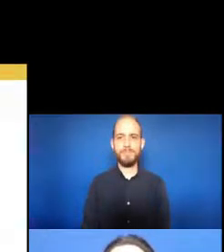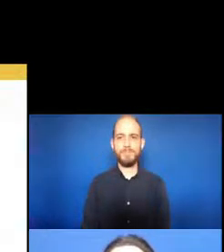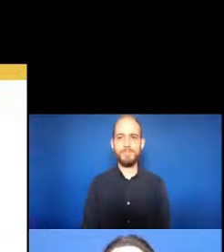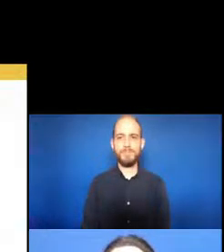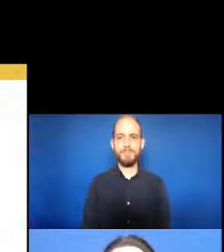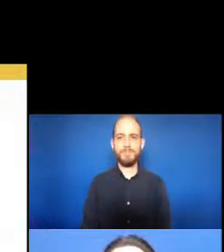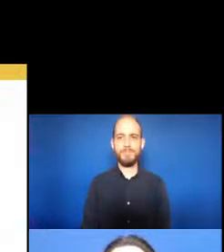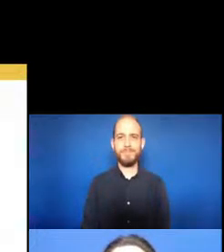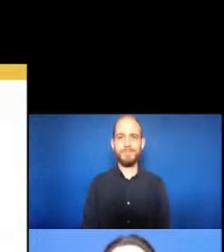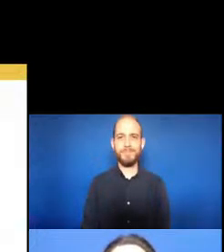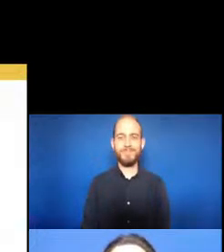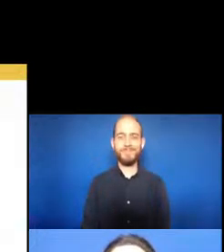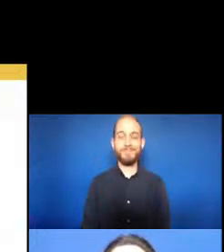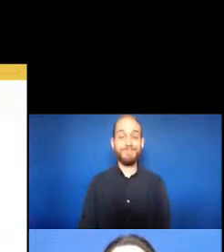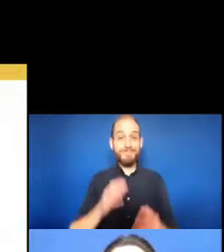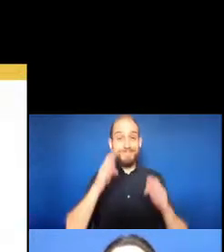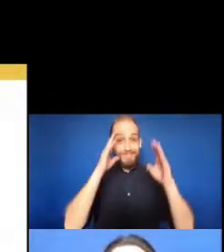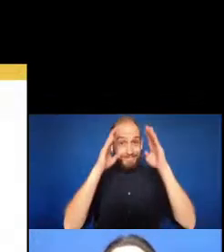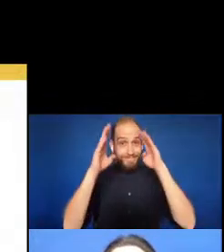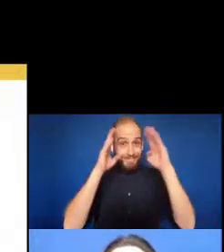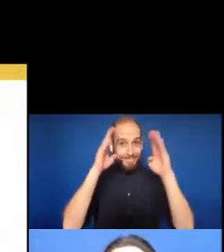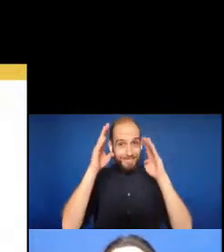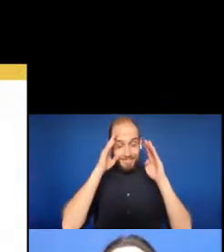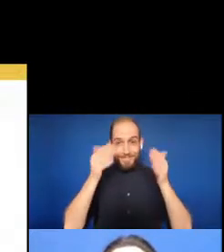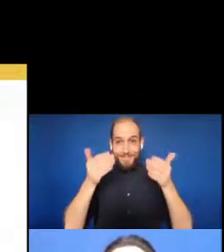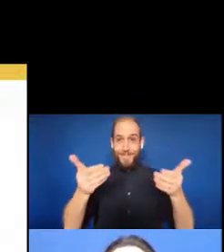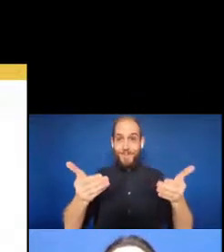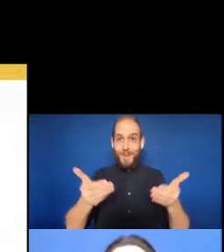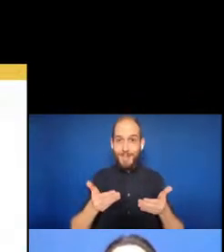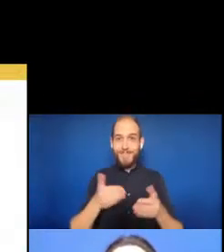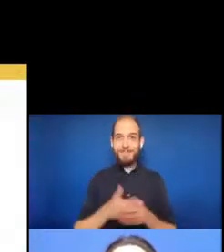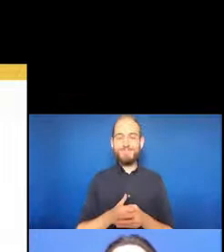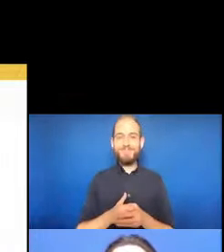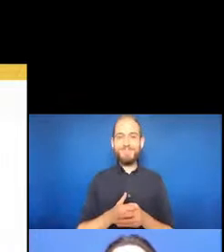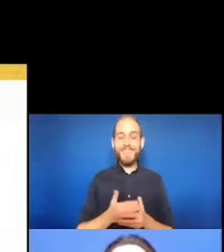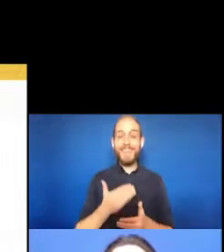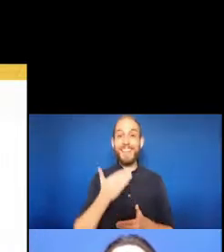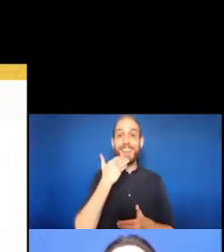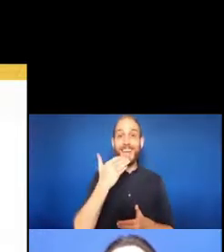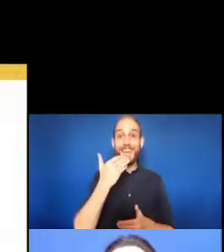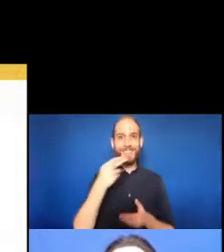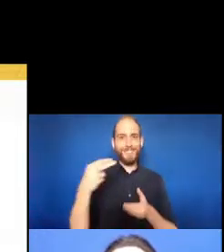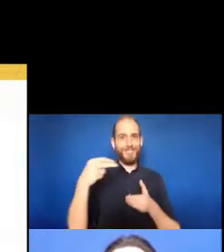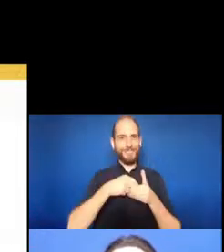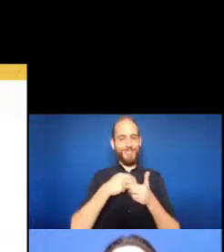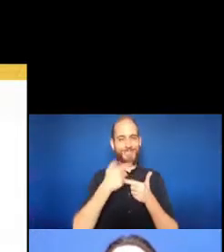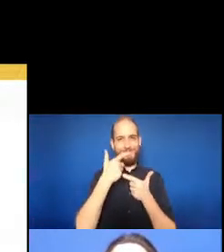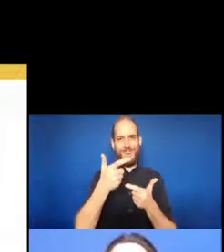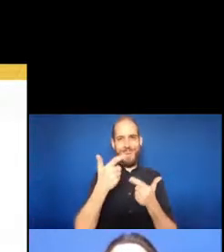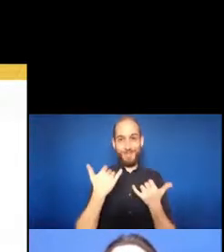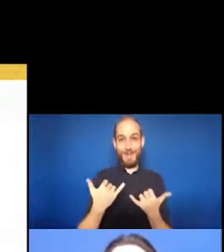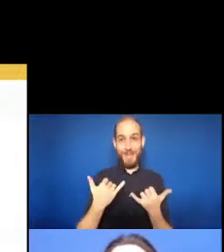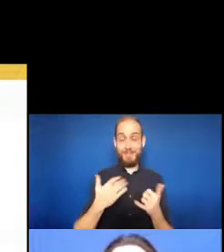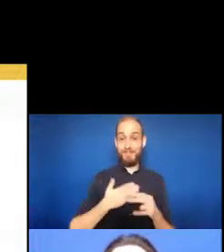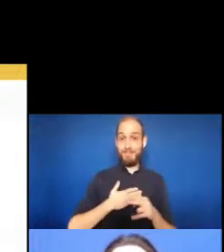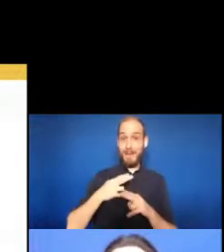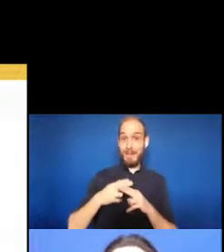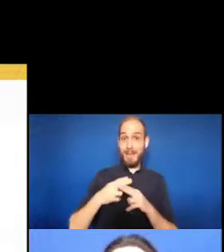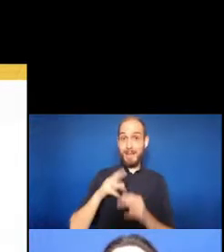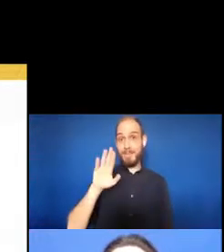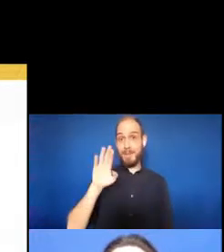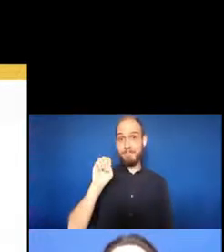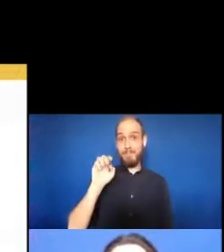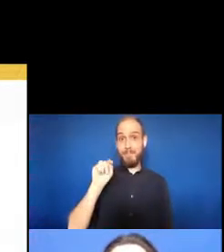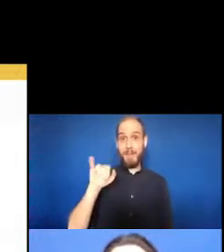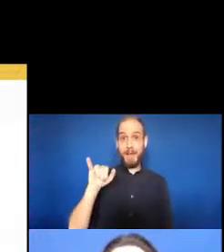Welcome everyone. Thank you so much for joining us today. My name is Betty McIntyre and I am the Director of